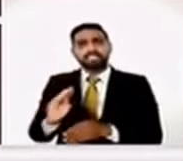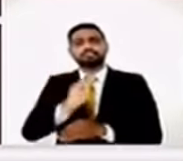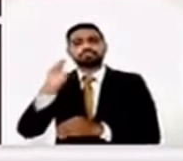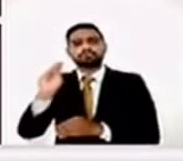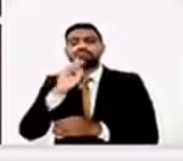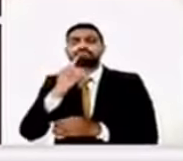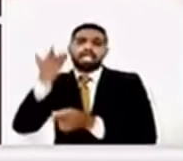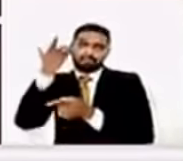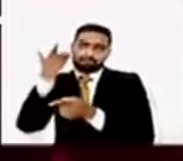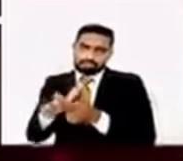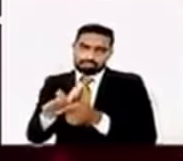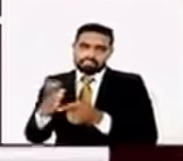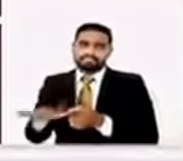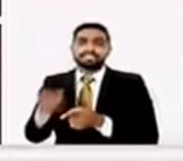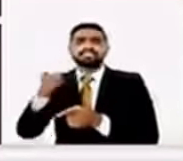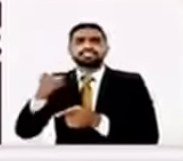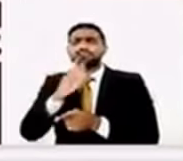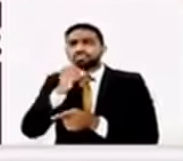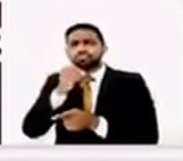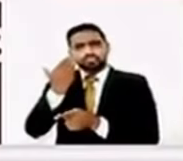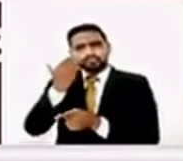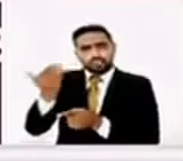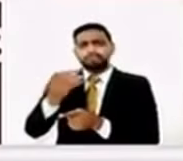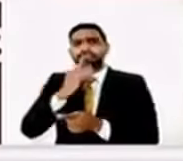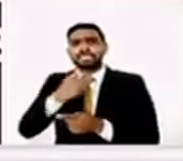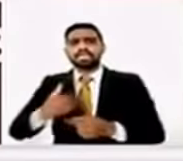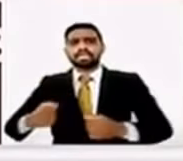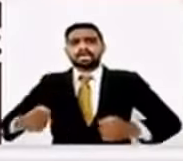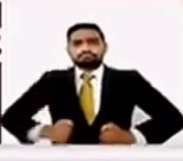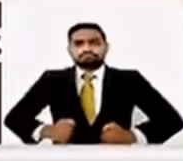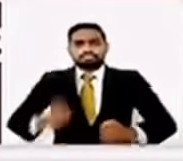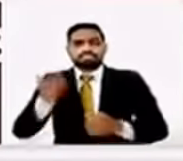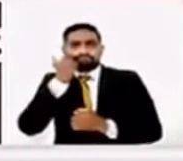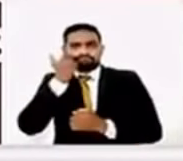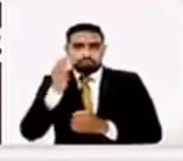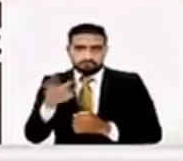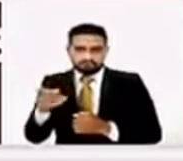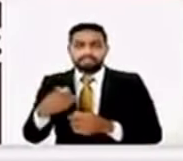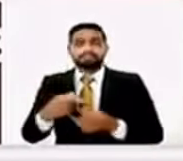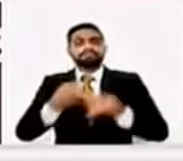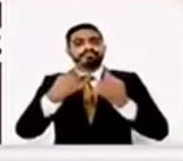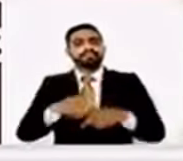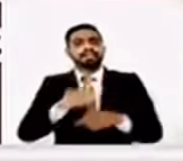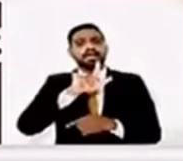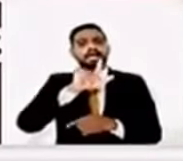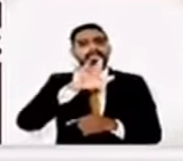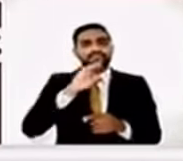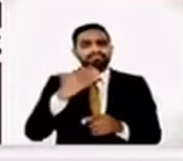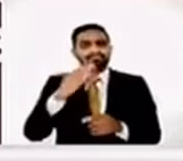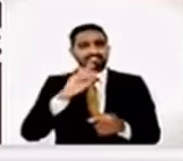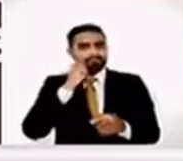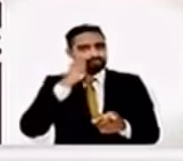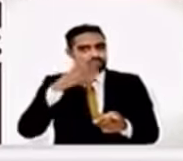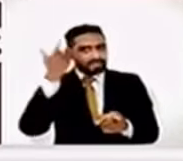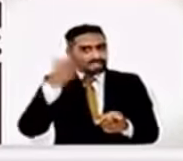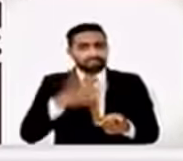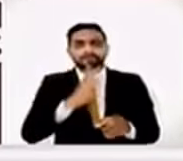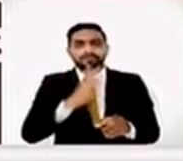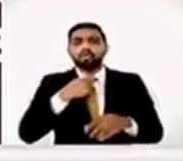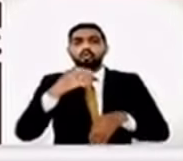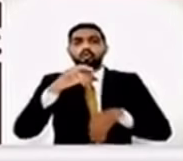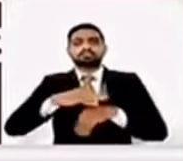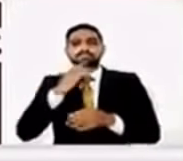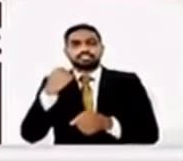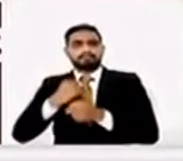had suffered from chronic kidney disease and a stroke. The 75-year-old man who died upon admission to the National Hospital is a resident of Colombo